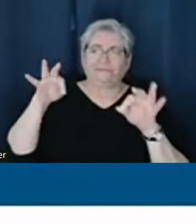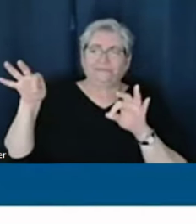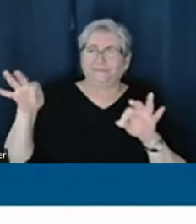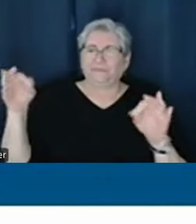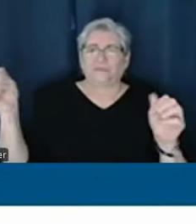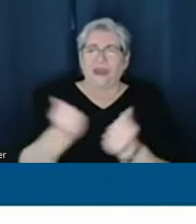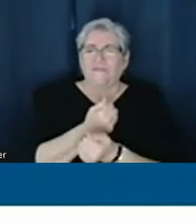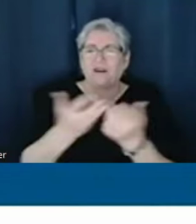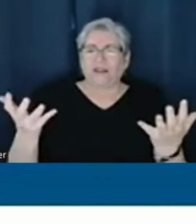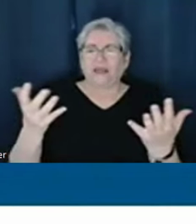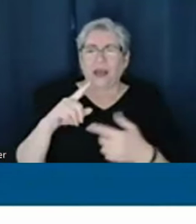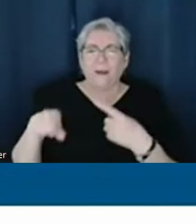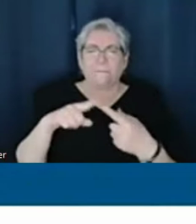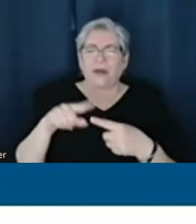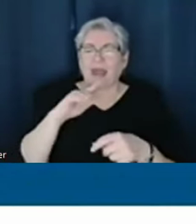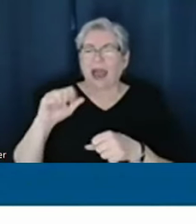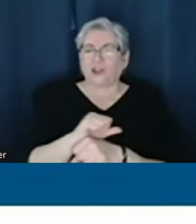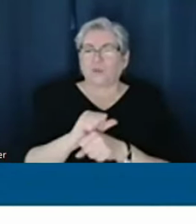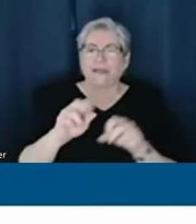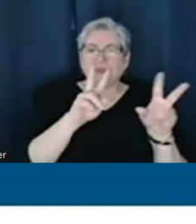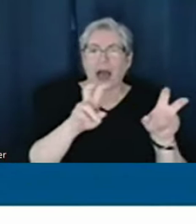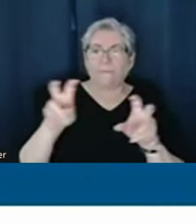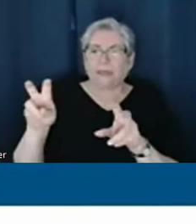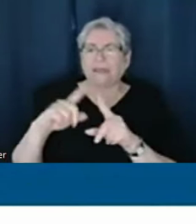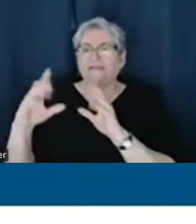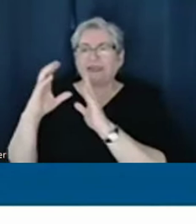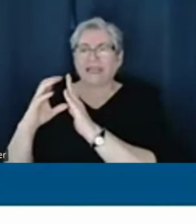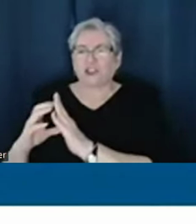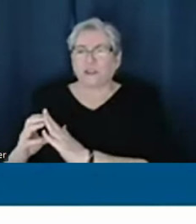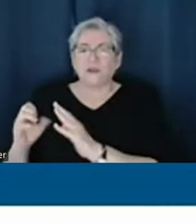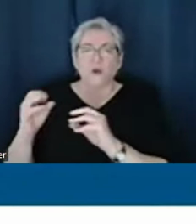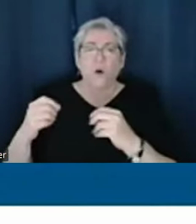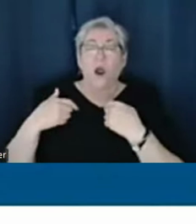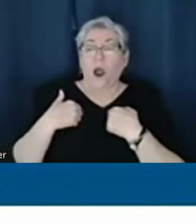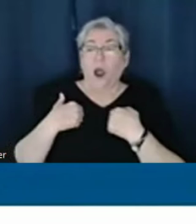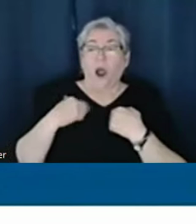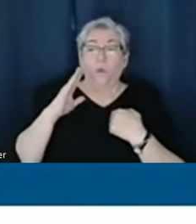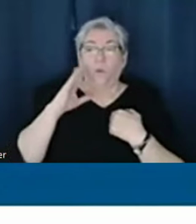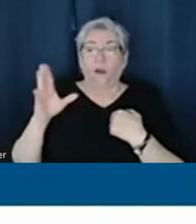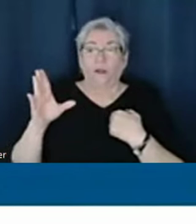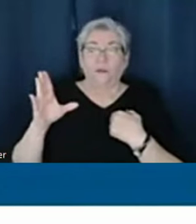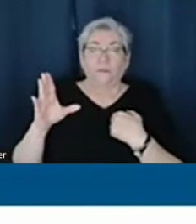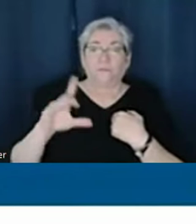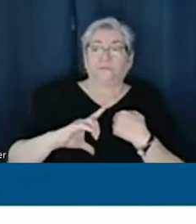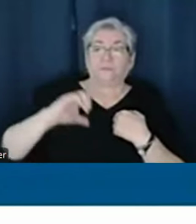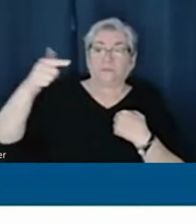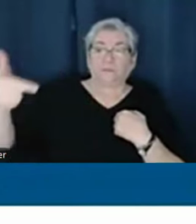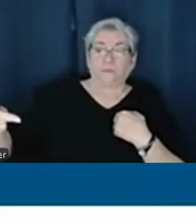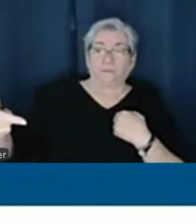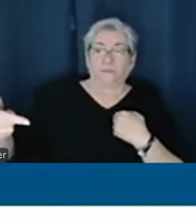the actual topics and sections. So I will turn it over to,